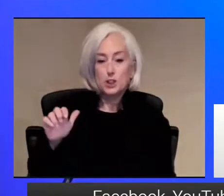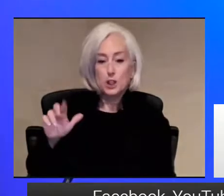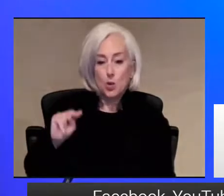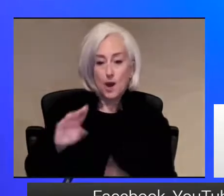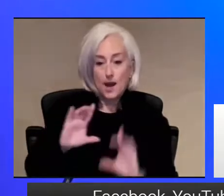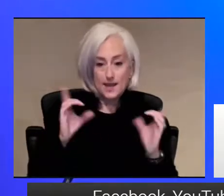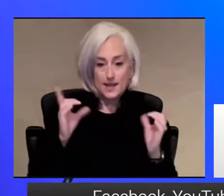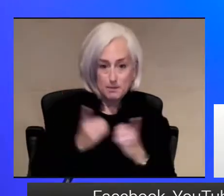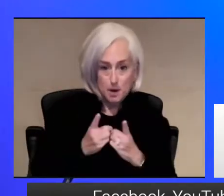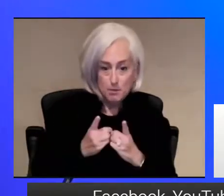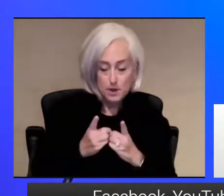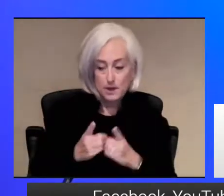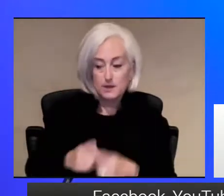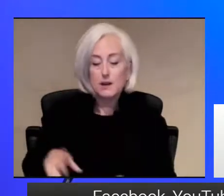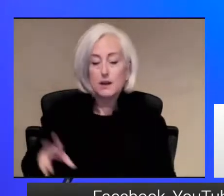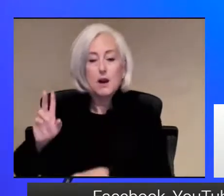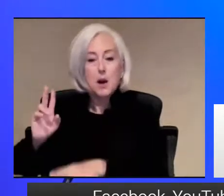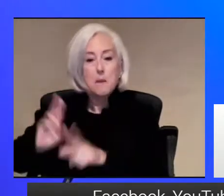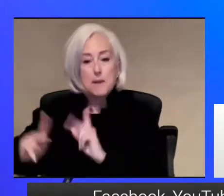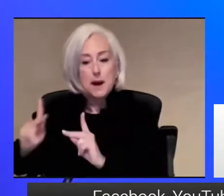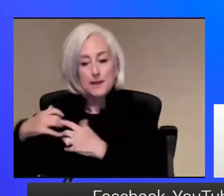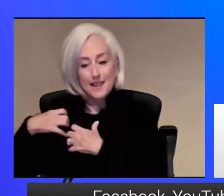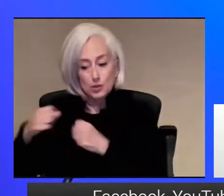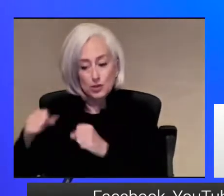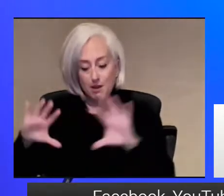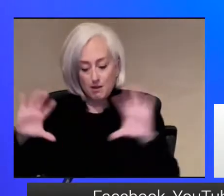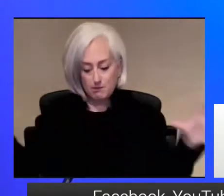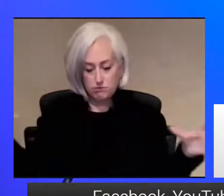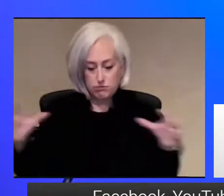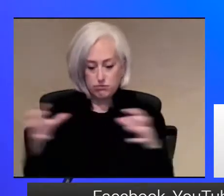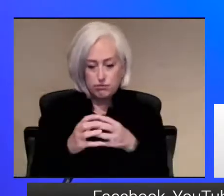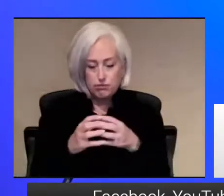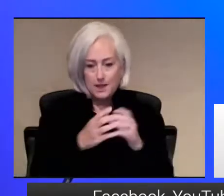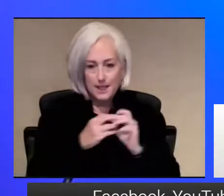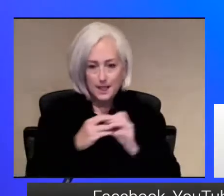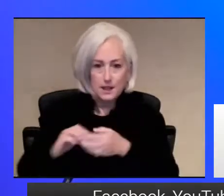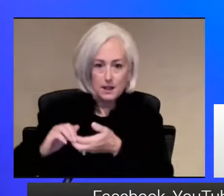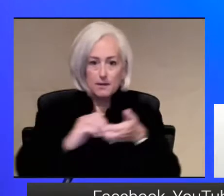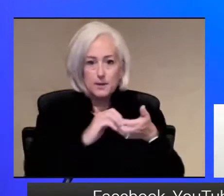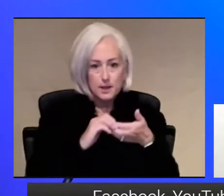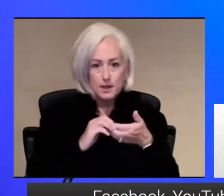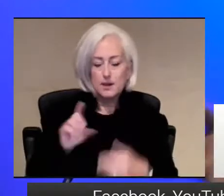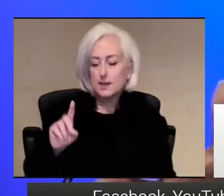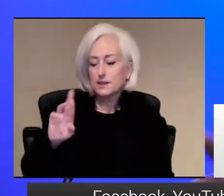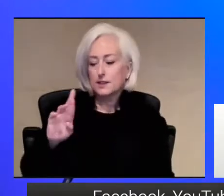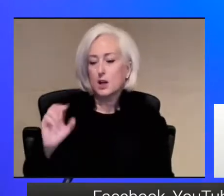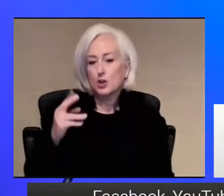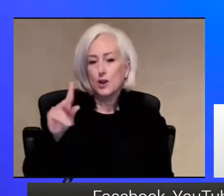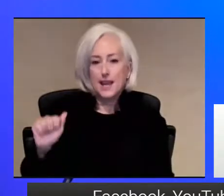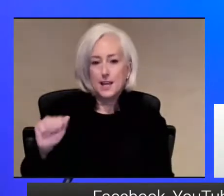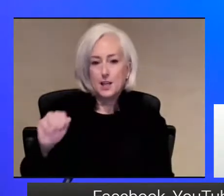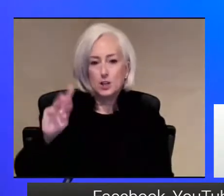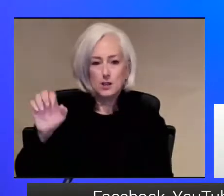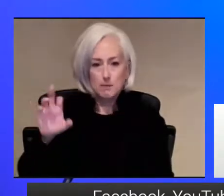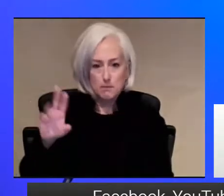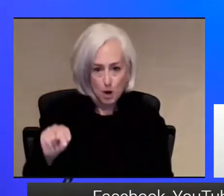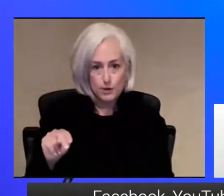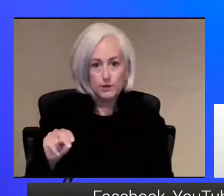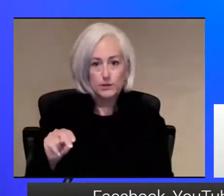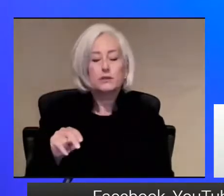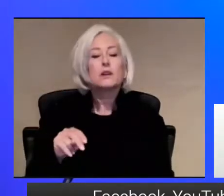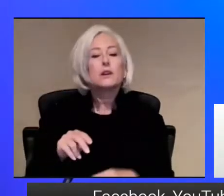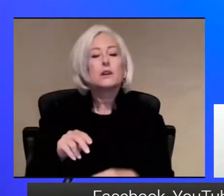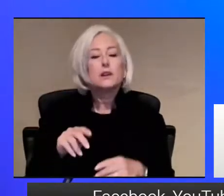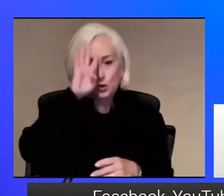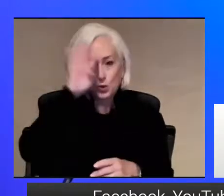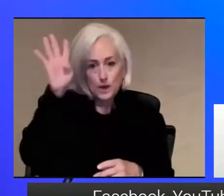health. And that statement was made, Dr. Angela Martin and I drafted that statement, but we took that statement to the community, to the Kansas Birth